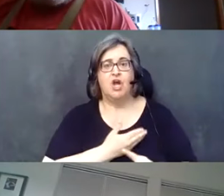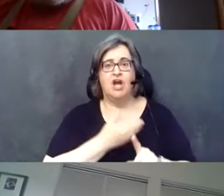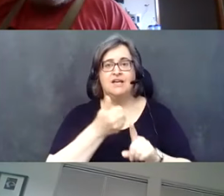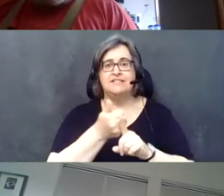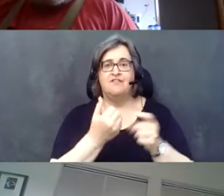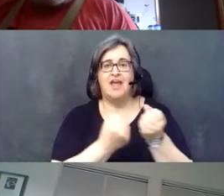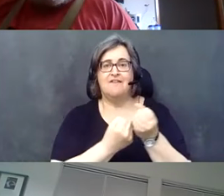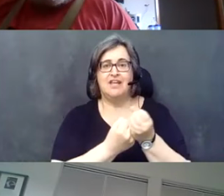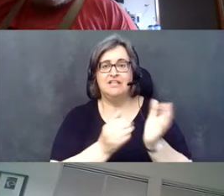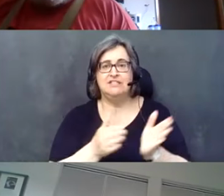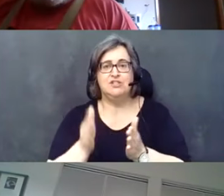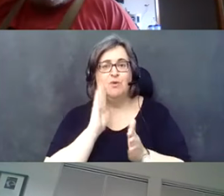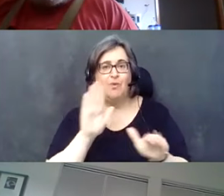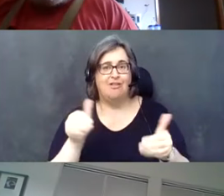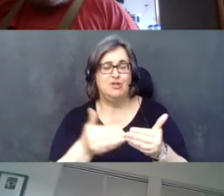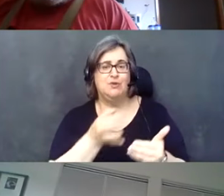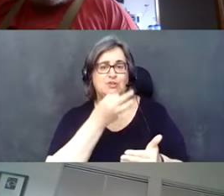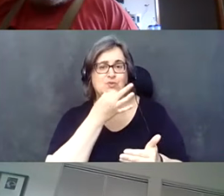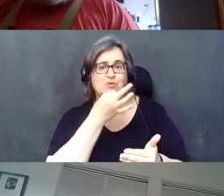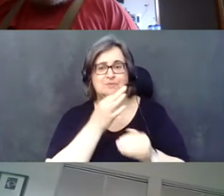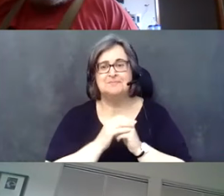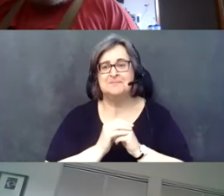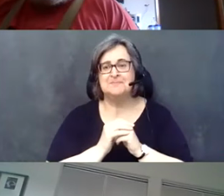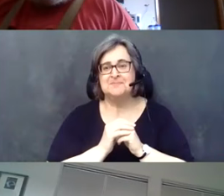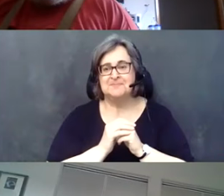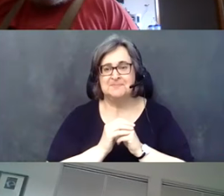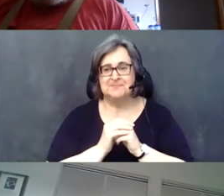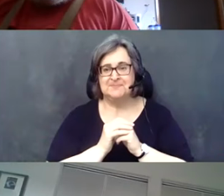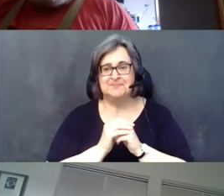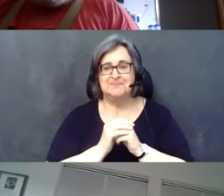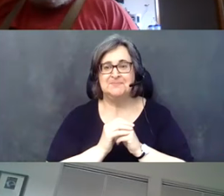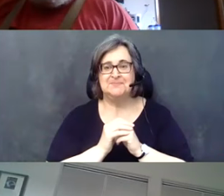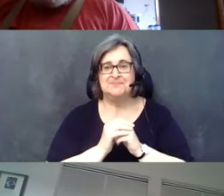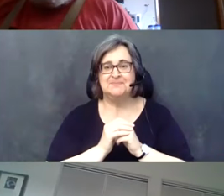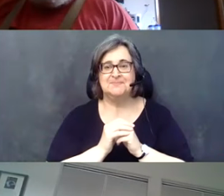will introduce in just a few moments.